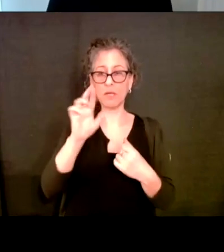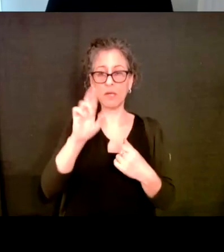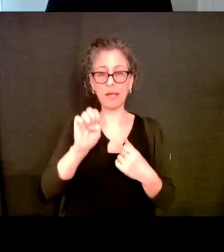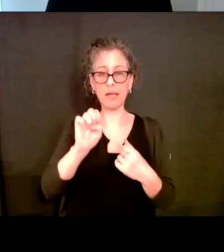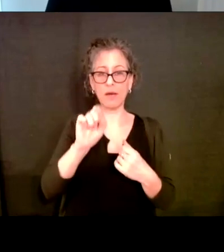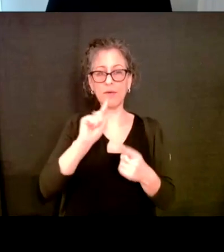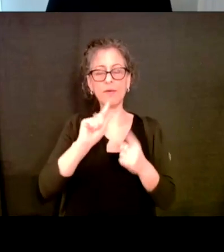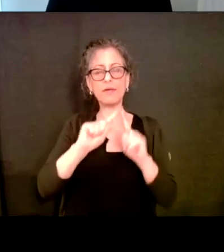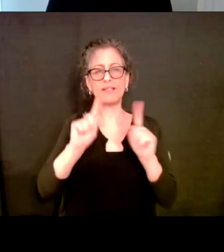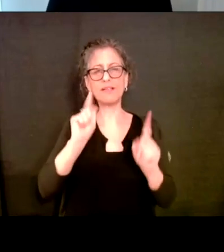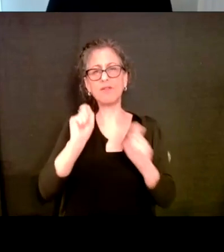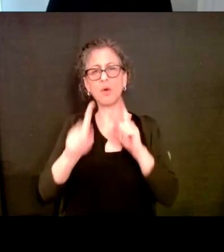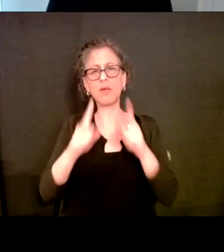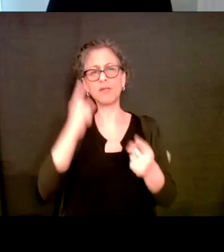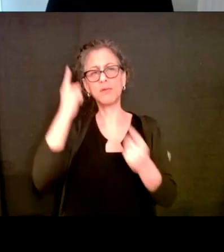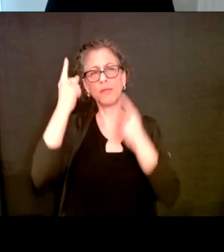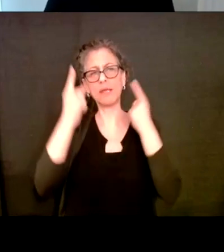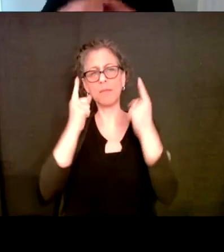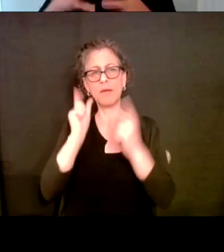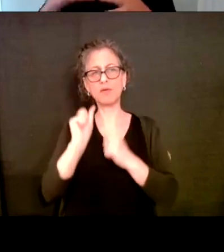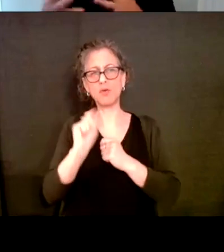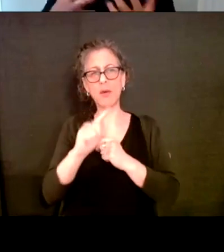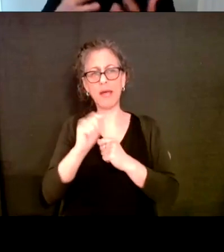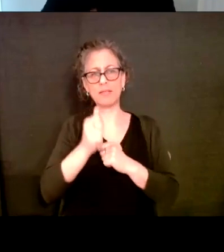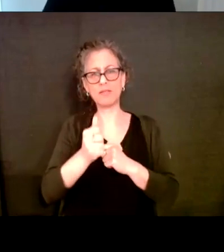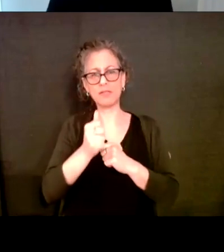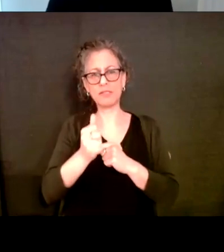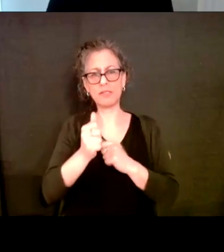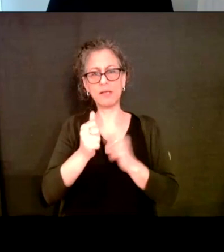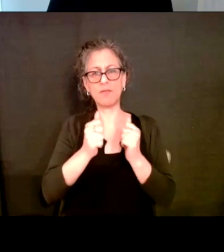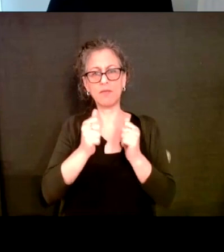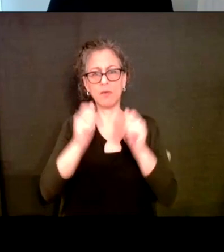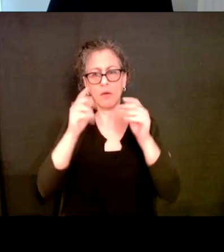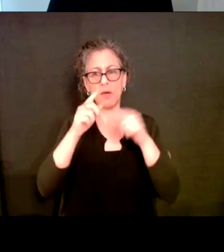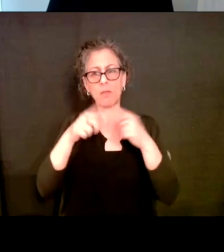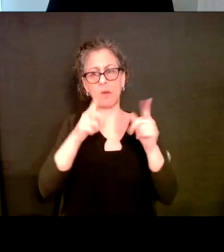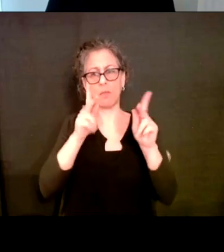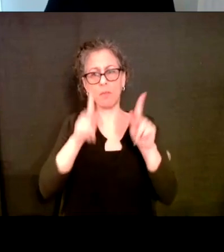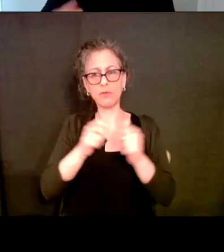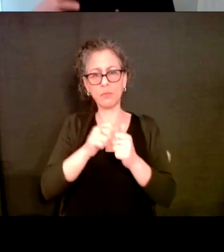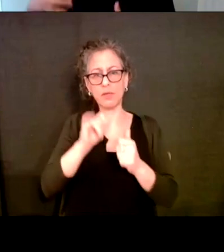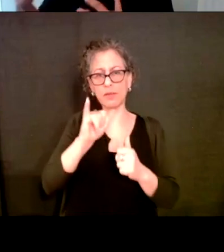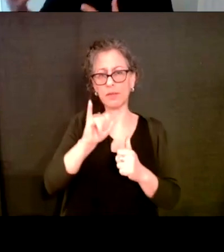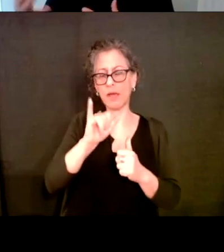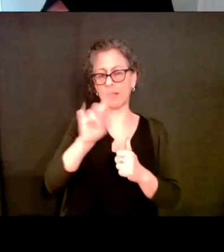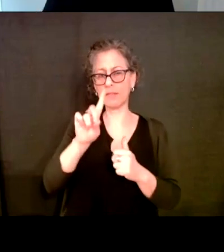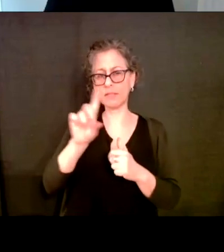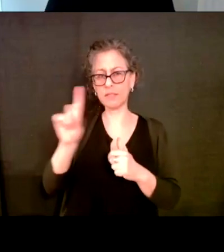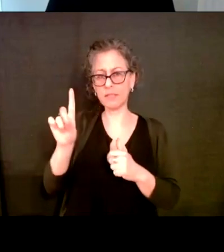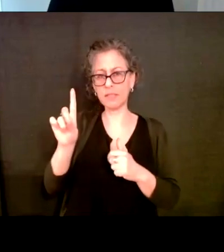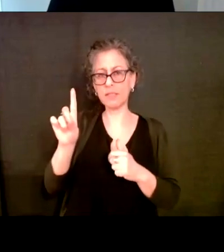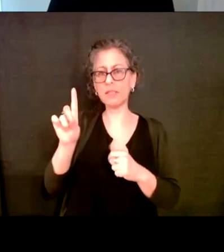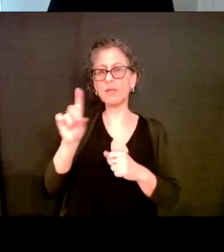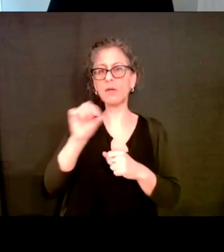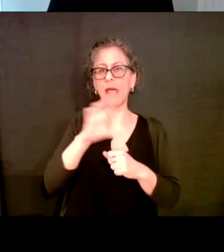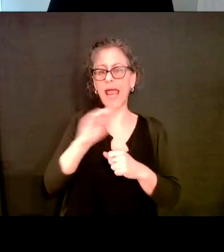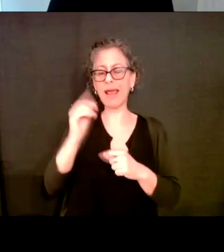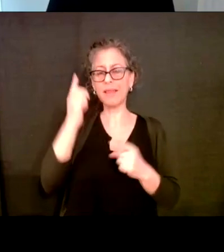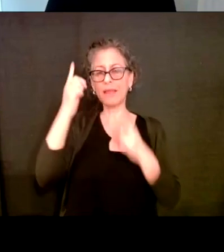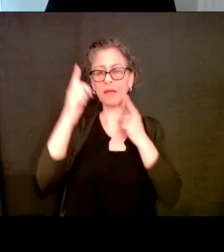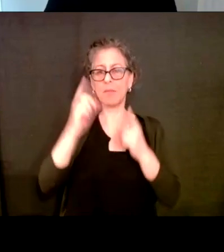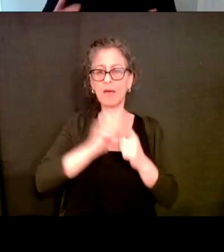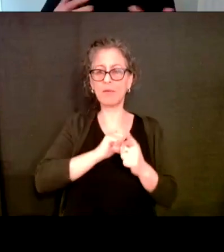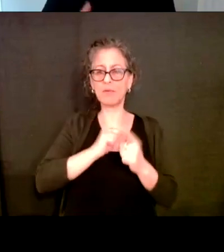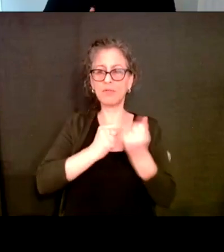can begin to ask ourselves around somebody with an intellectual and developmental disability, as well as considering the role of support